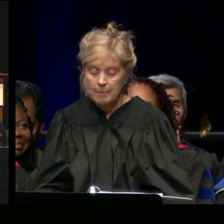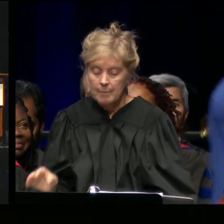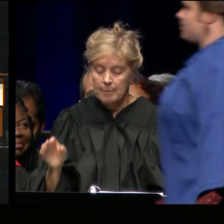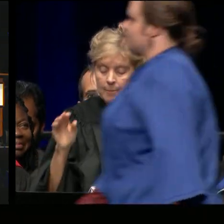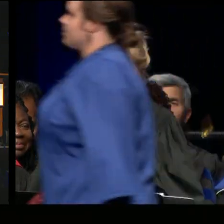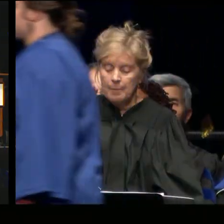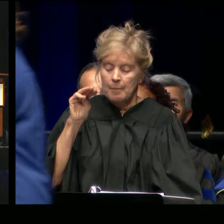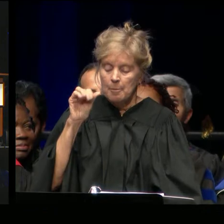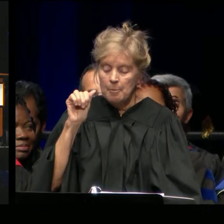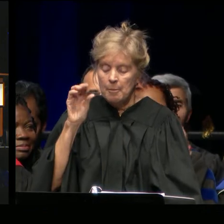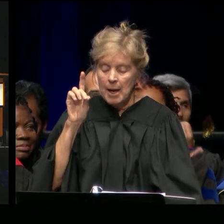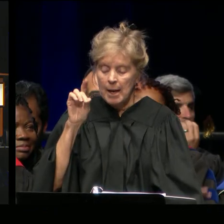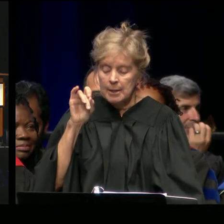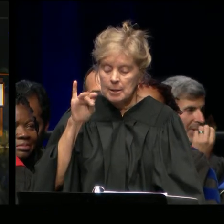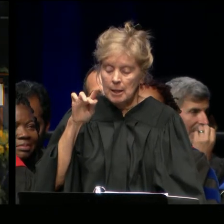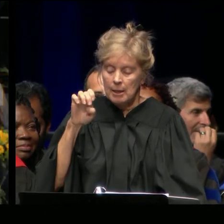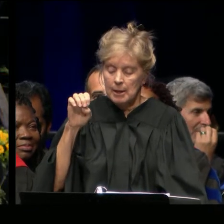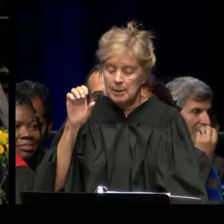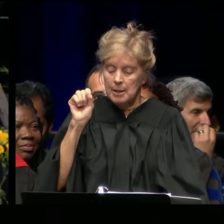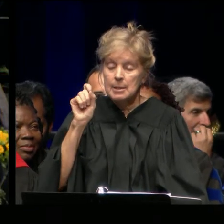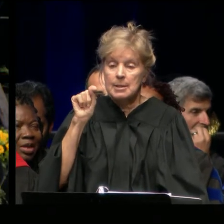Madeline Stapleton.